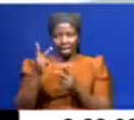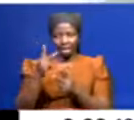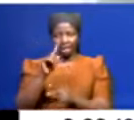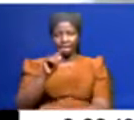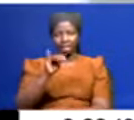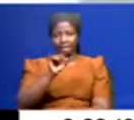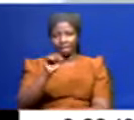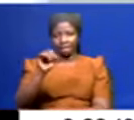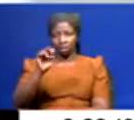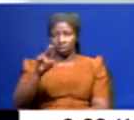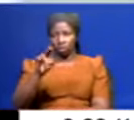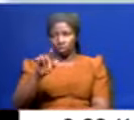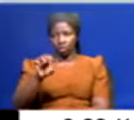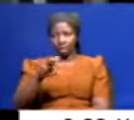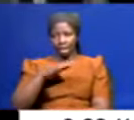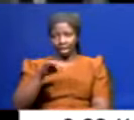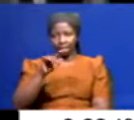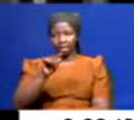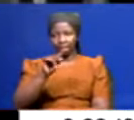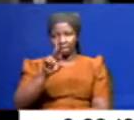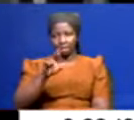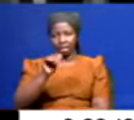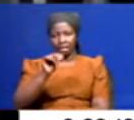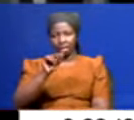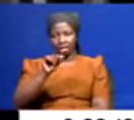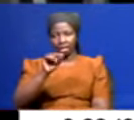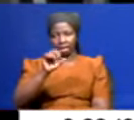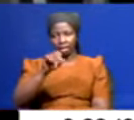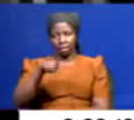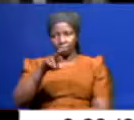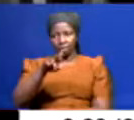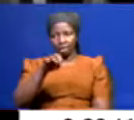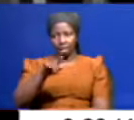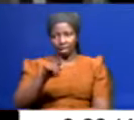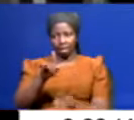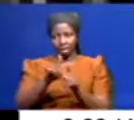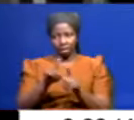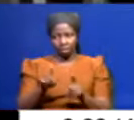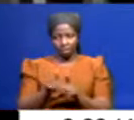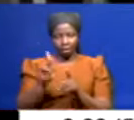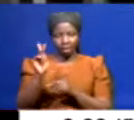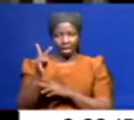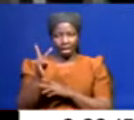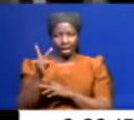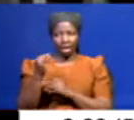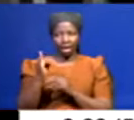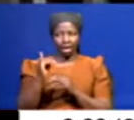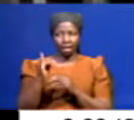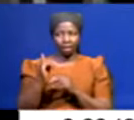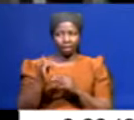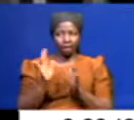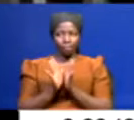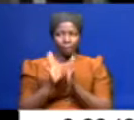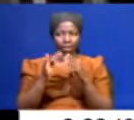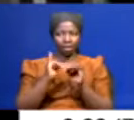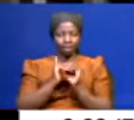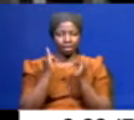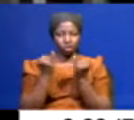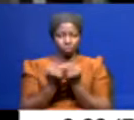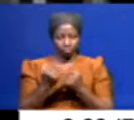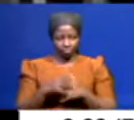the National Public Health Institute. Proposed amendments and legislations by the Ministry of Health that